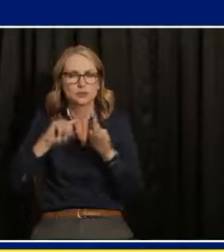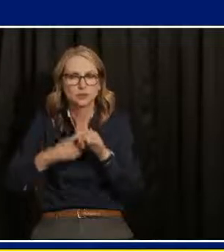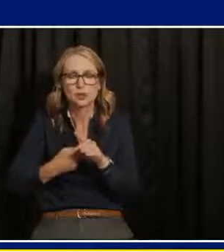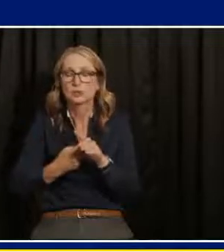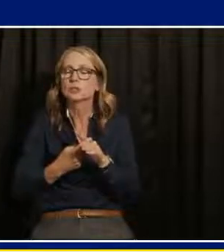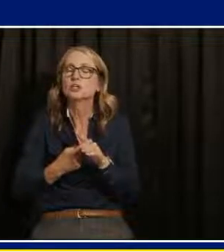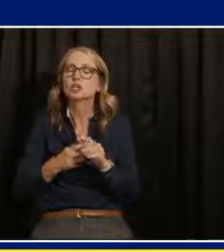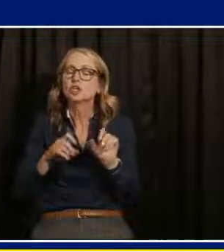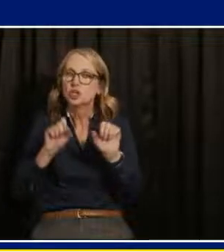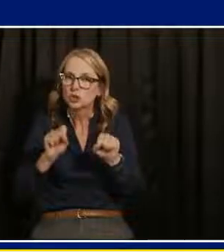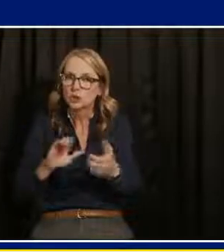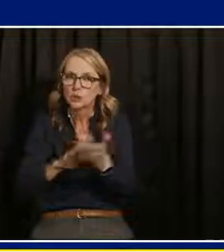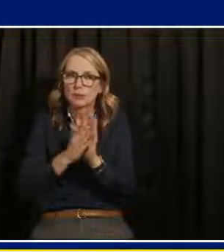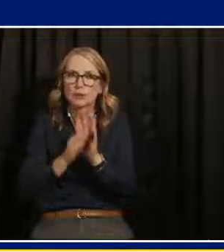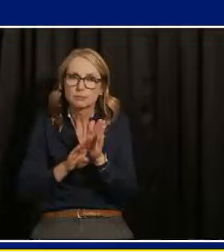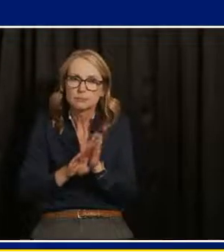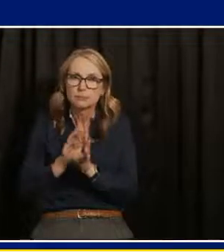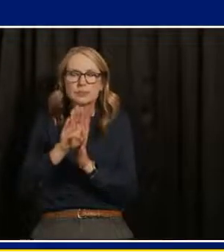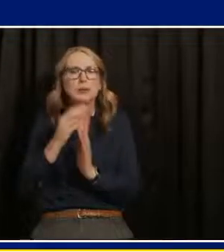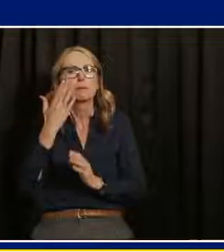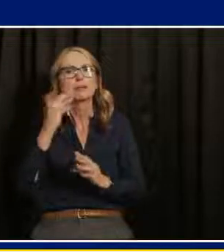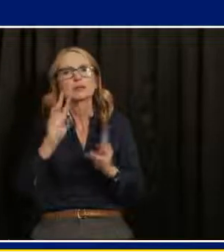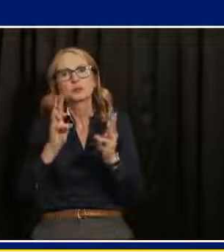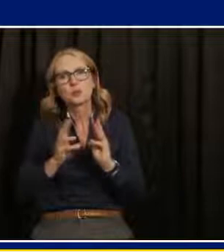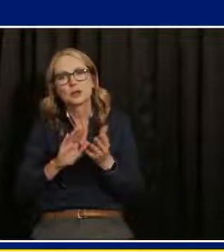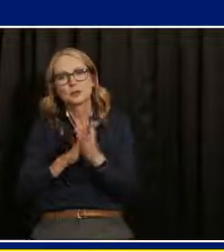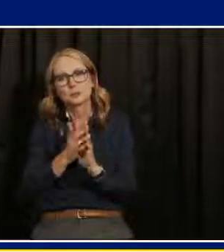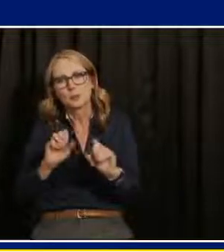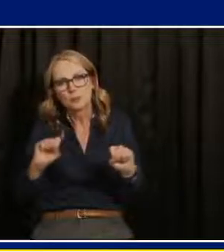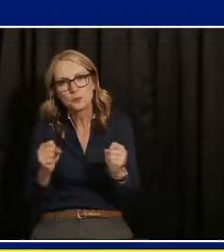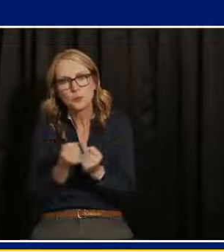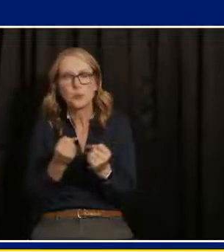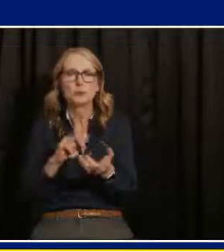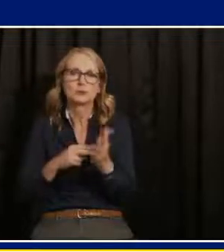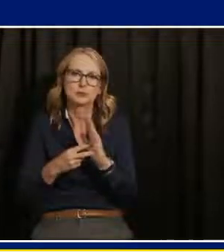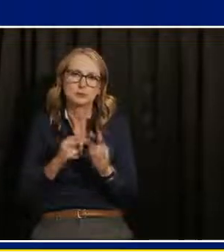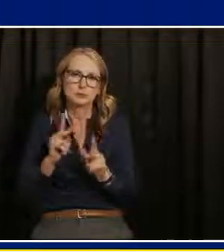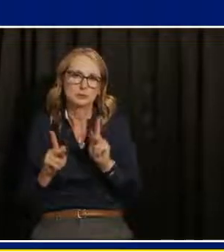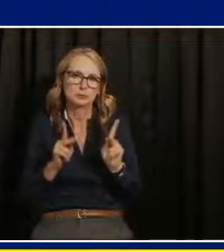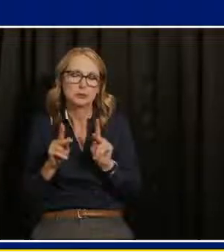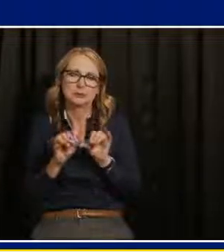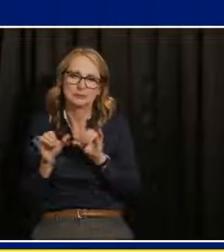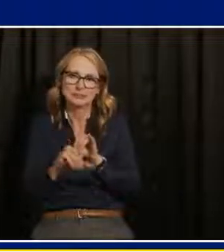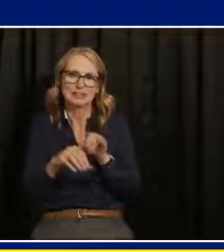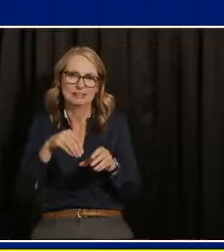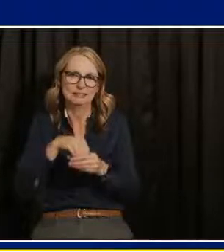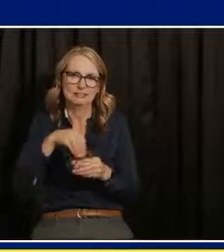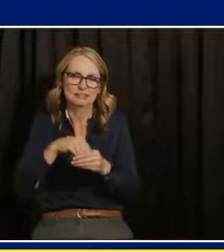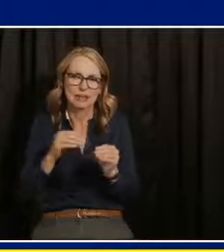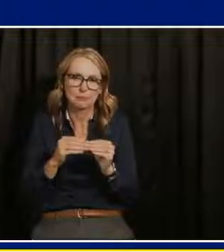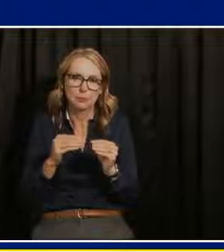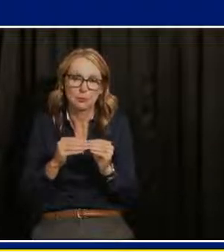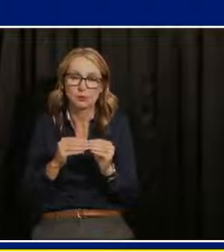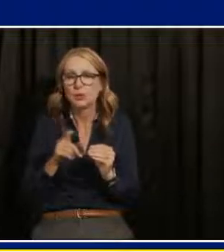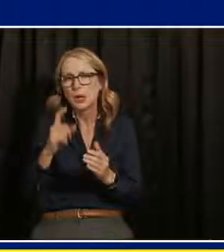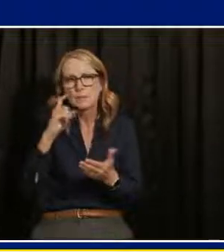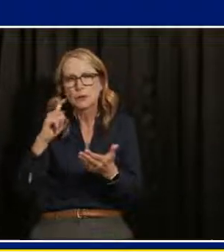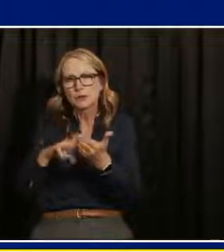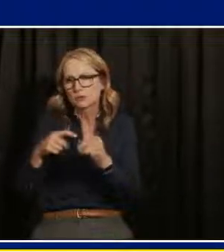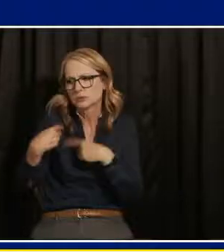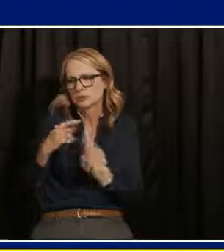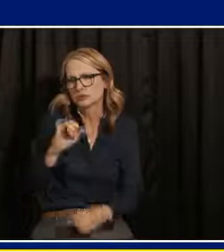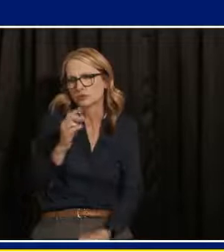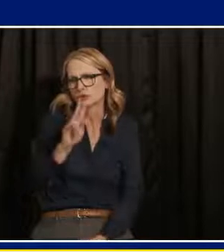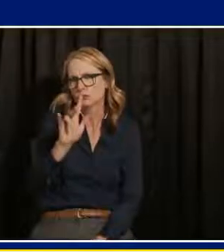we move back indoors as the weather changes here in Colorado. But this figure also shows that since July, Colorado has continued to have